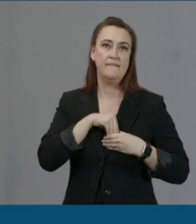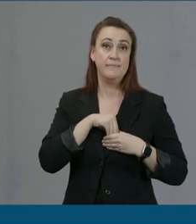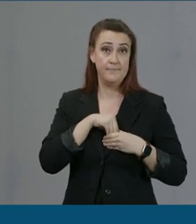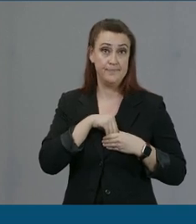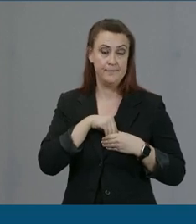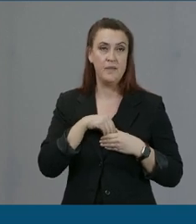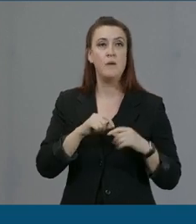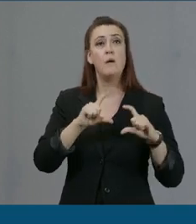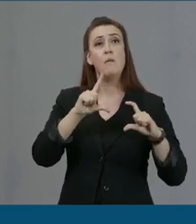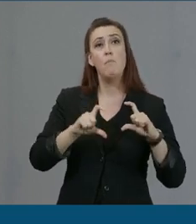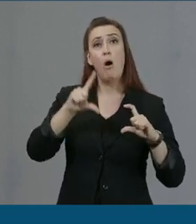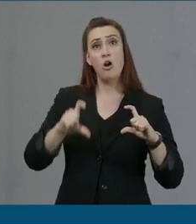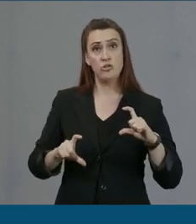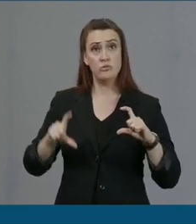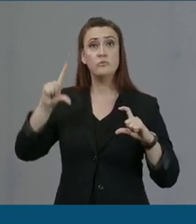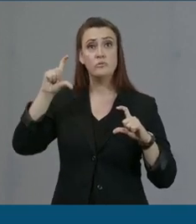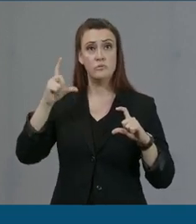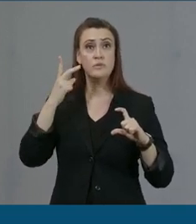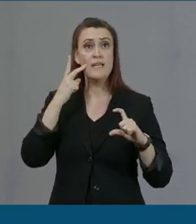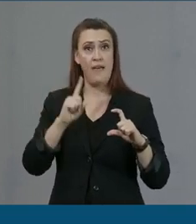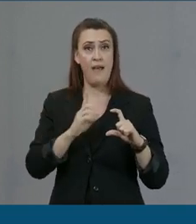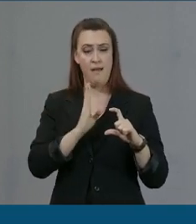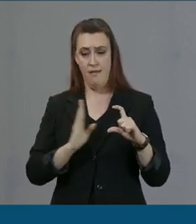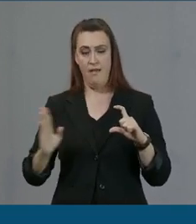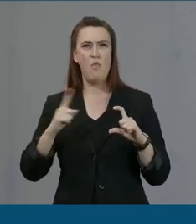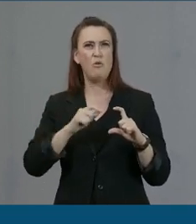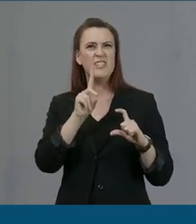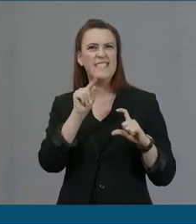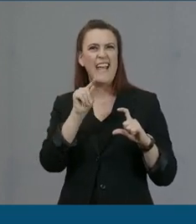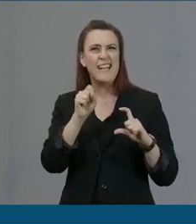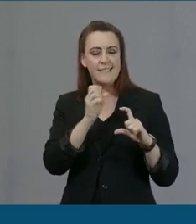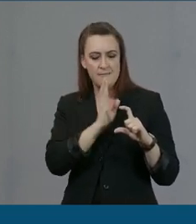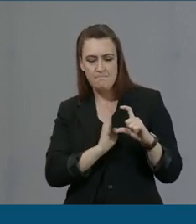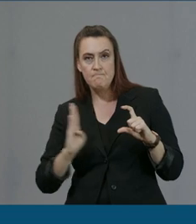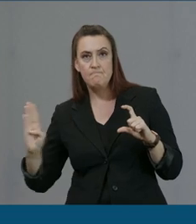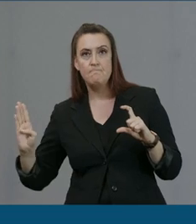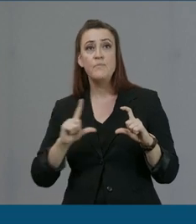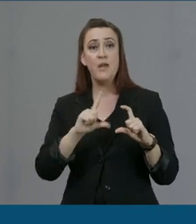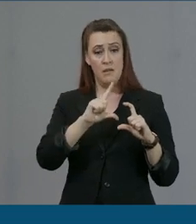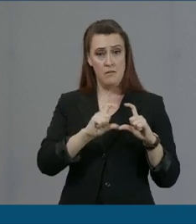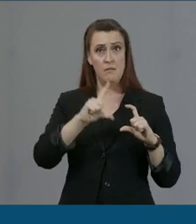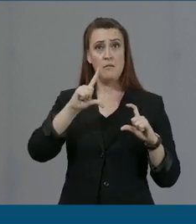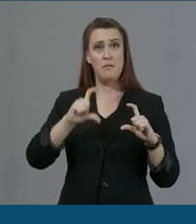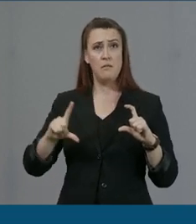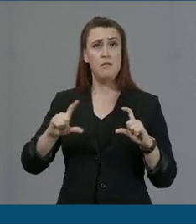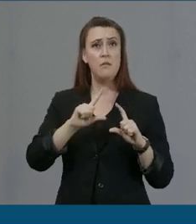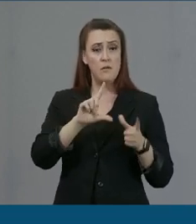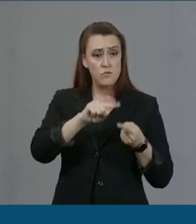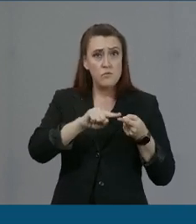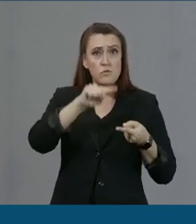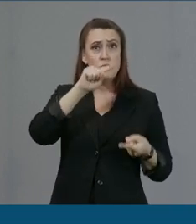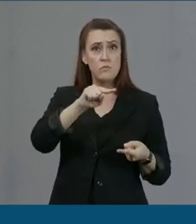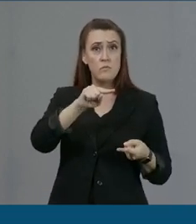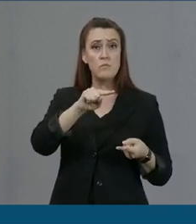the bars that you see along the dates here, this is the number of tests